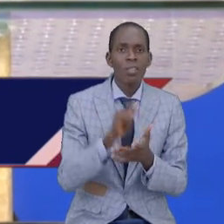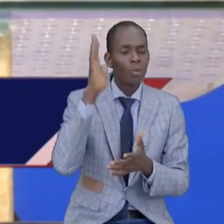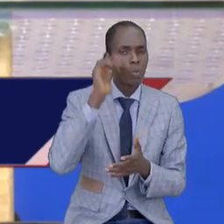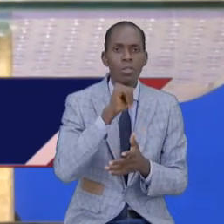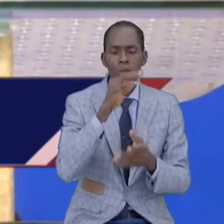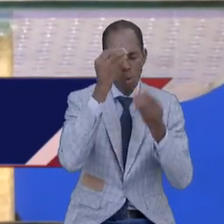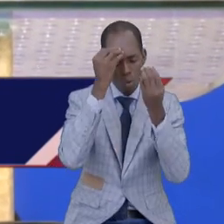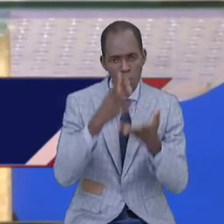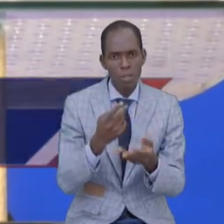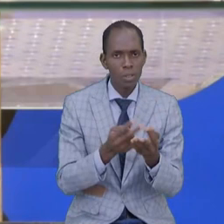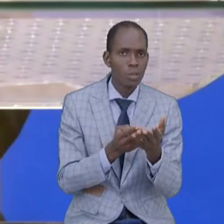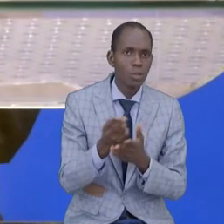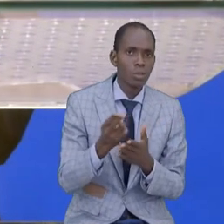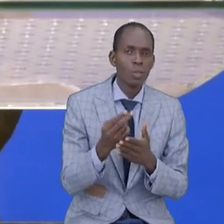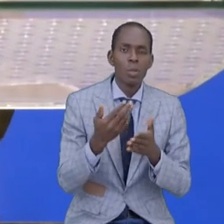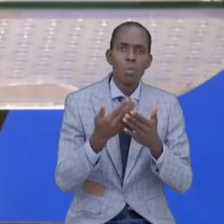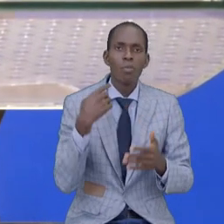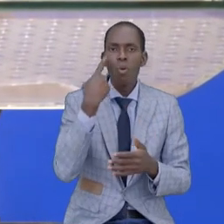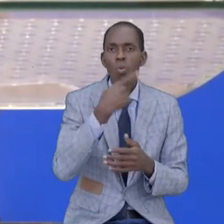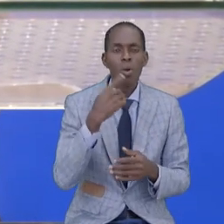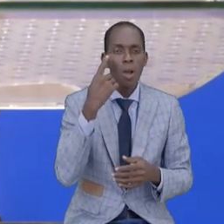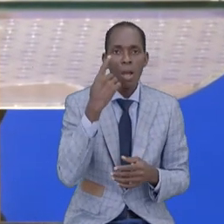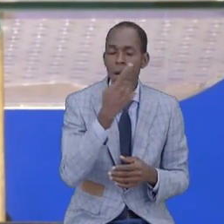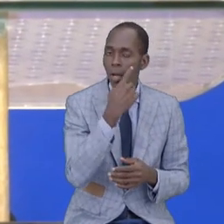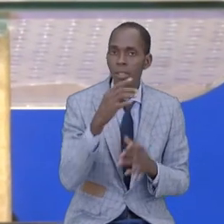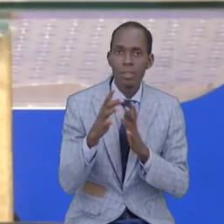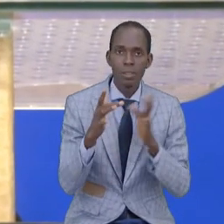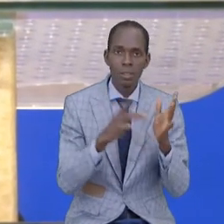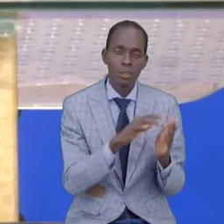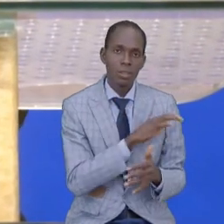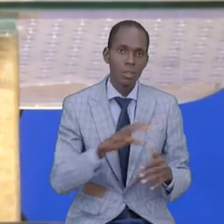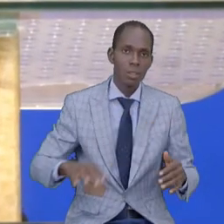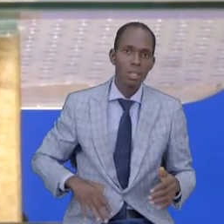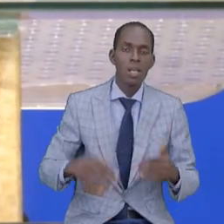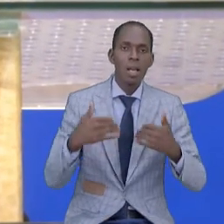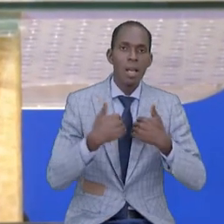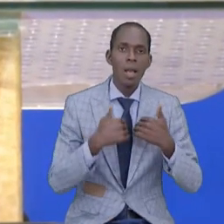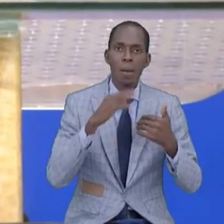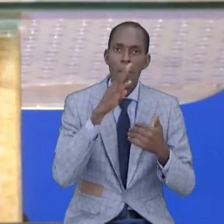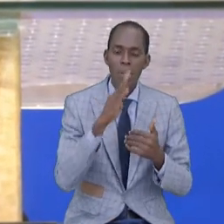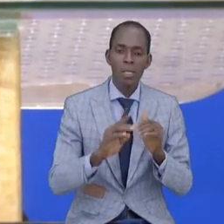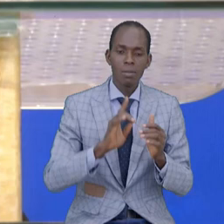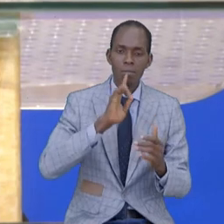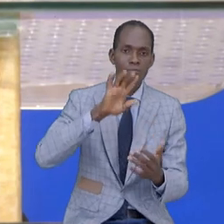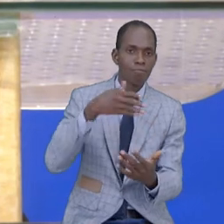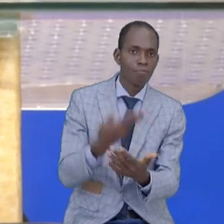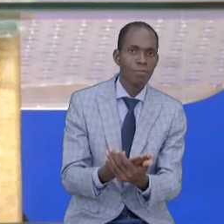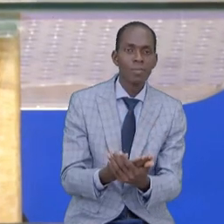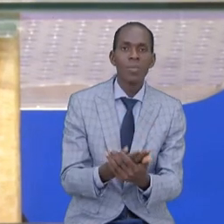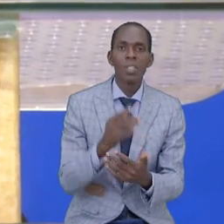truth, before whose eyes Jesus Christ hath been evidently set